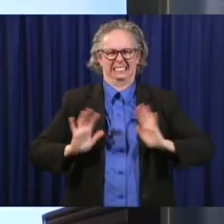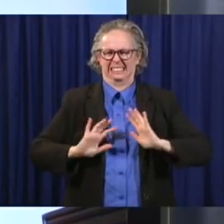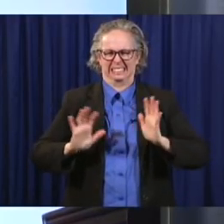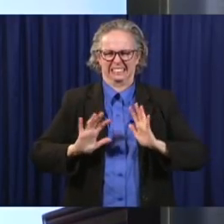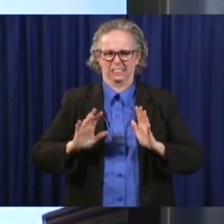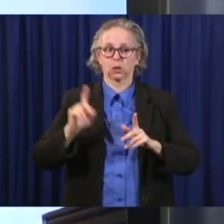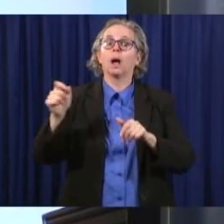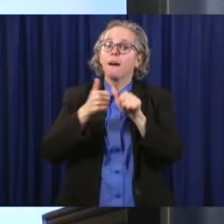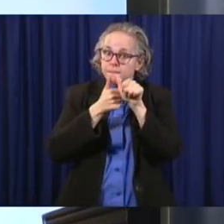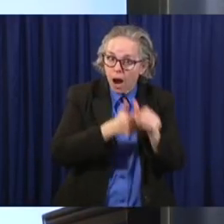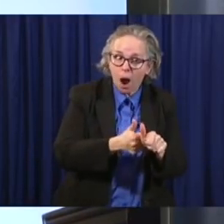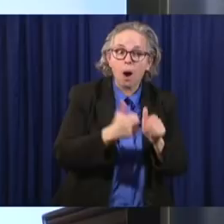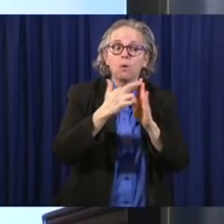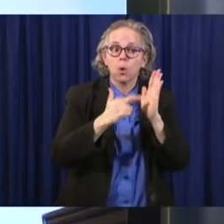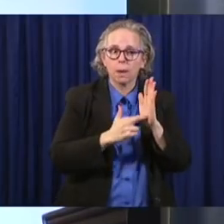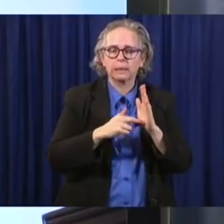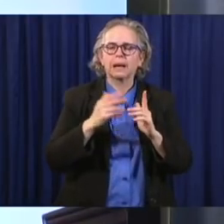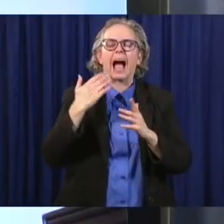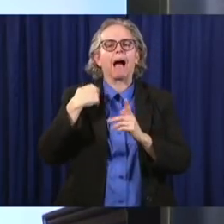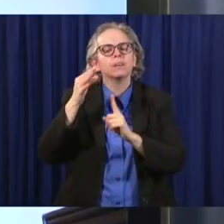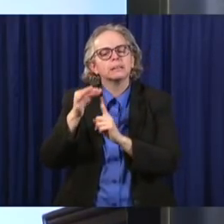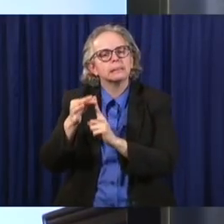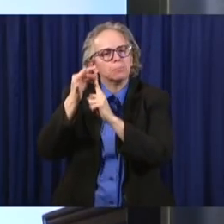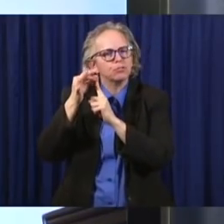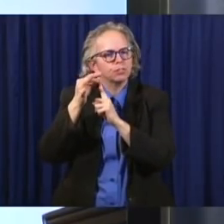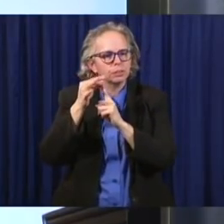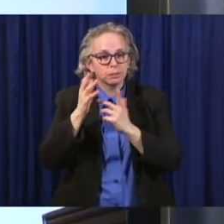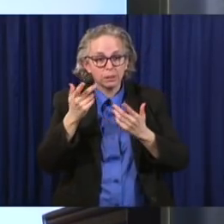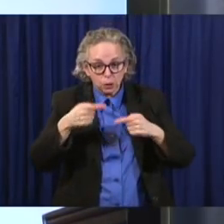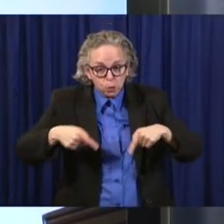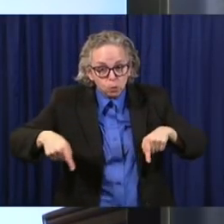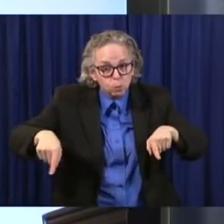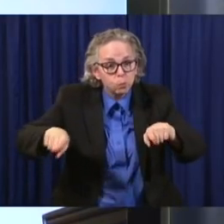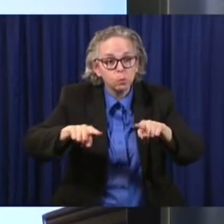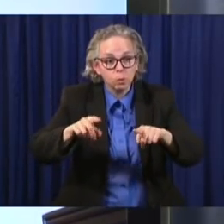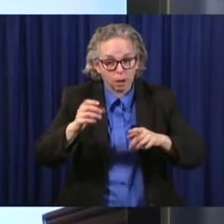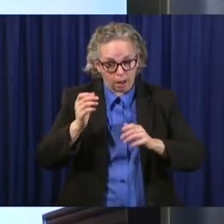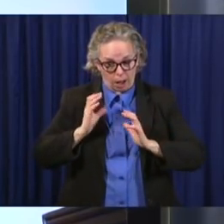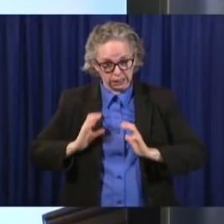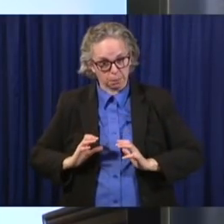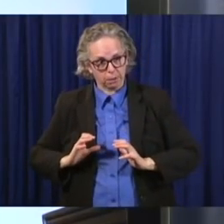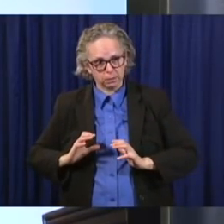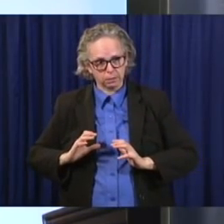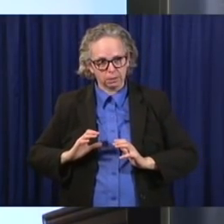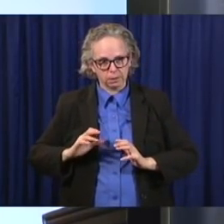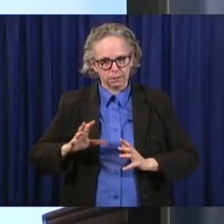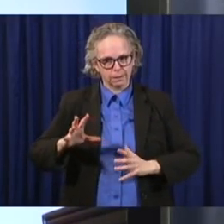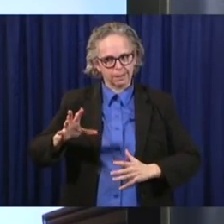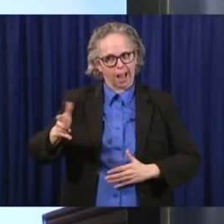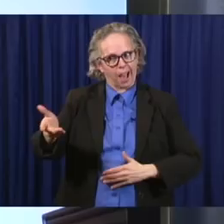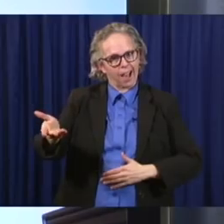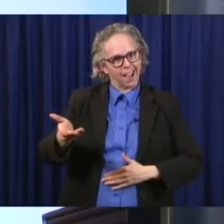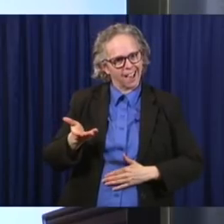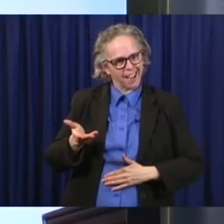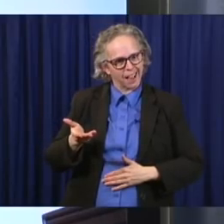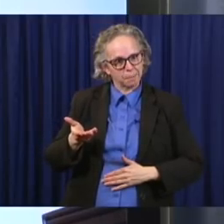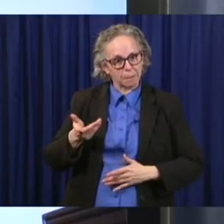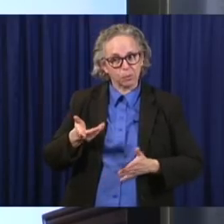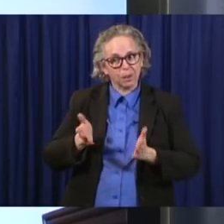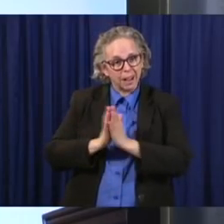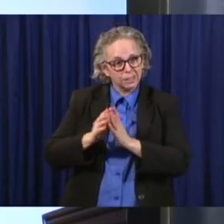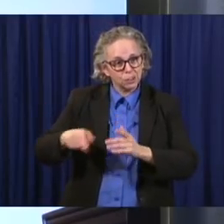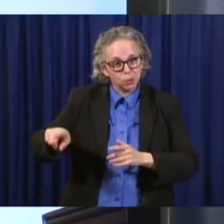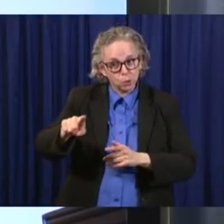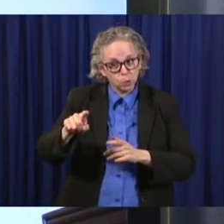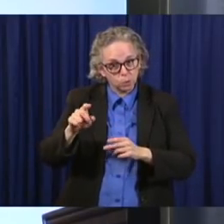be listed. And you, as a customer, as a guest, you might be asked to wear a mask. That's going to be at the discretion of the owners,